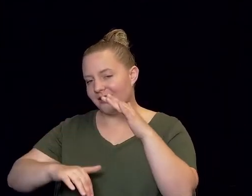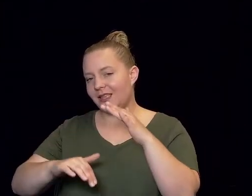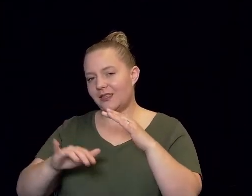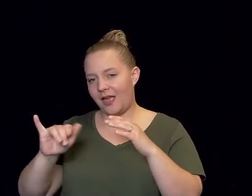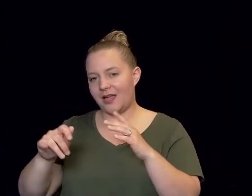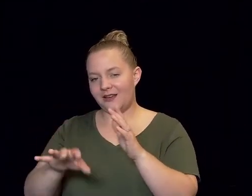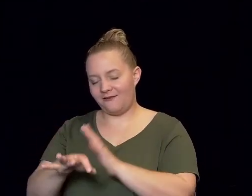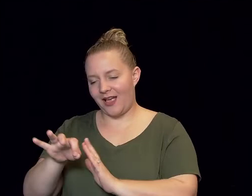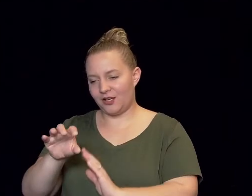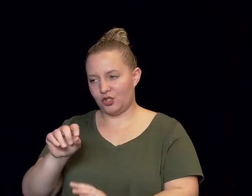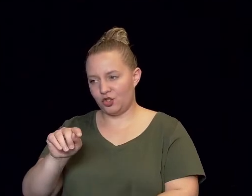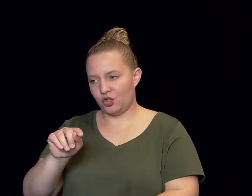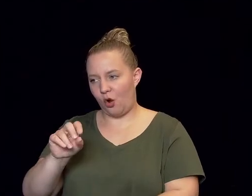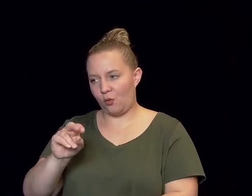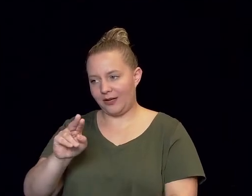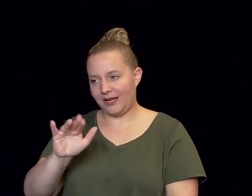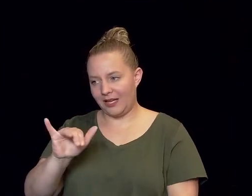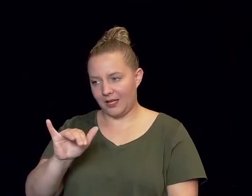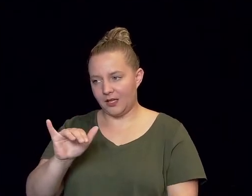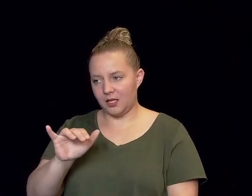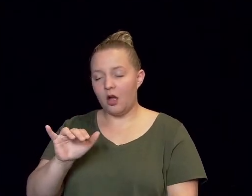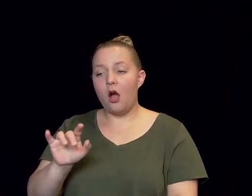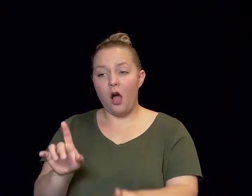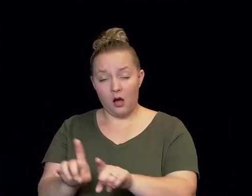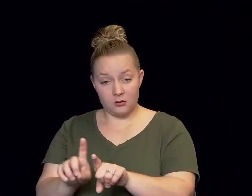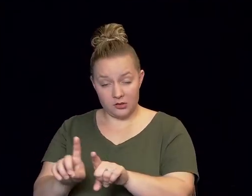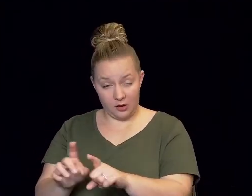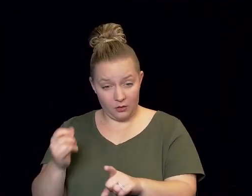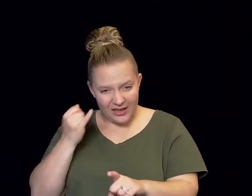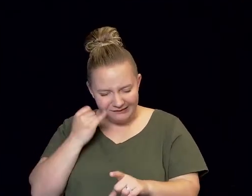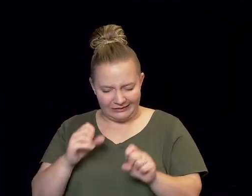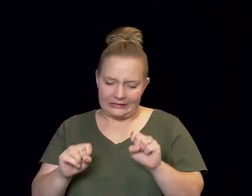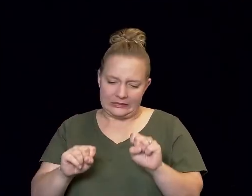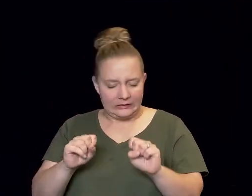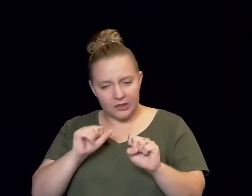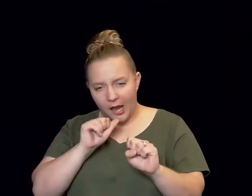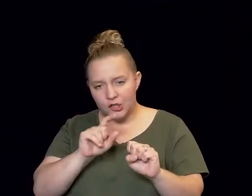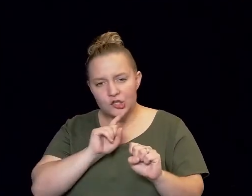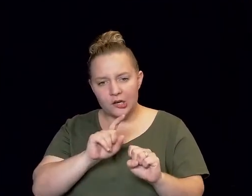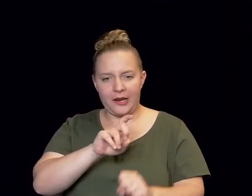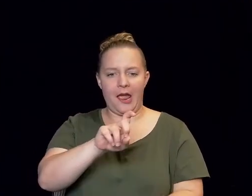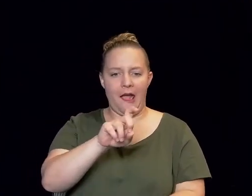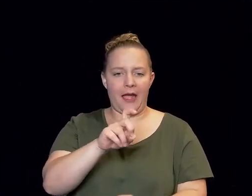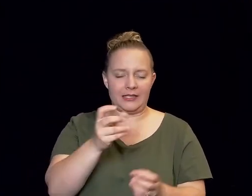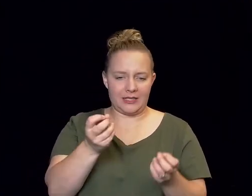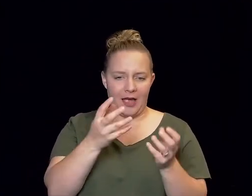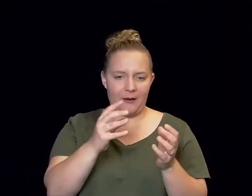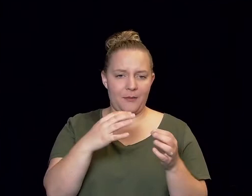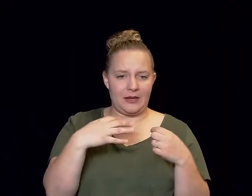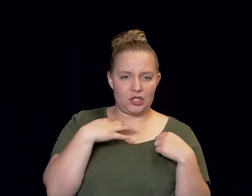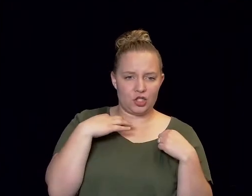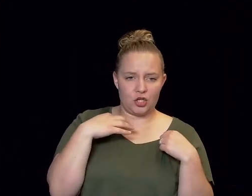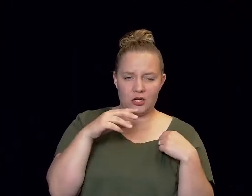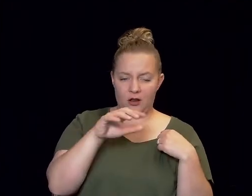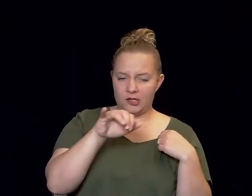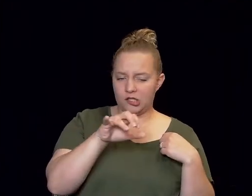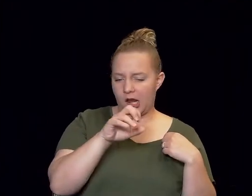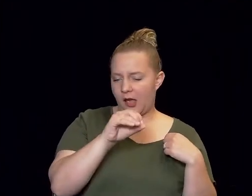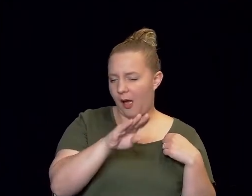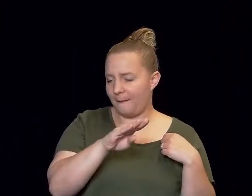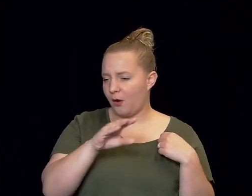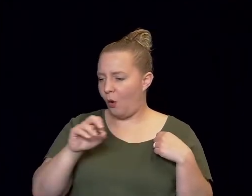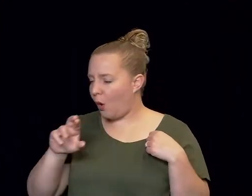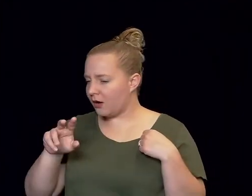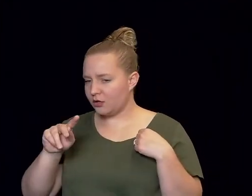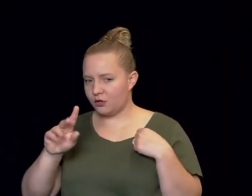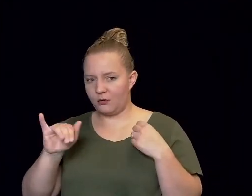Tony. So then also, if you're unsure if X is the number of shirts Jacob or Tony has, you can also look